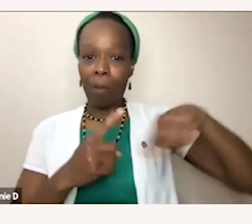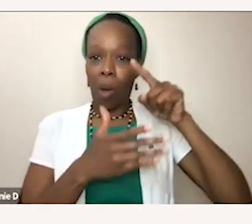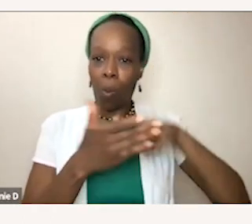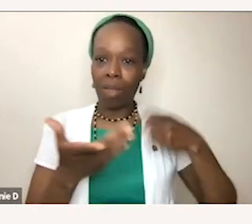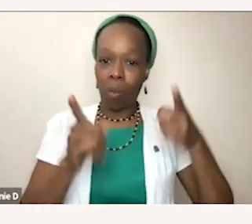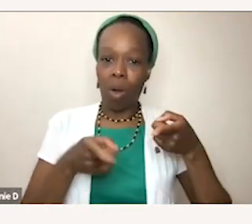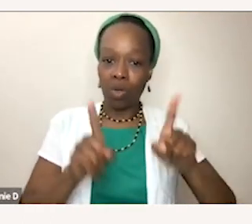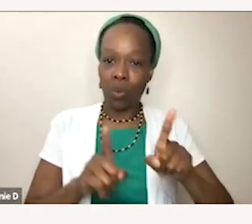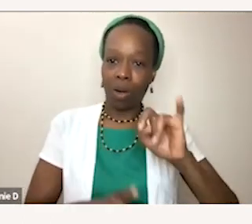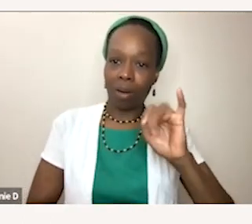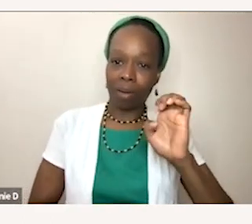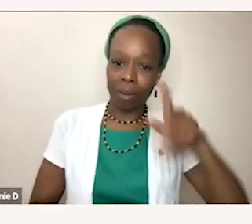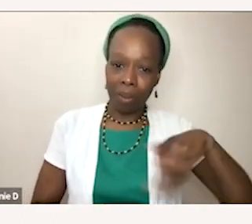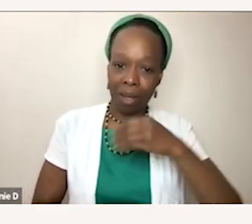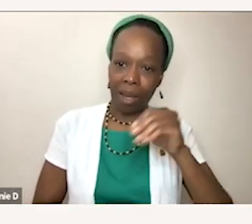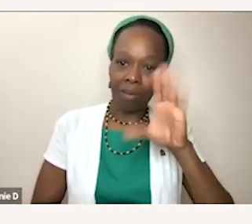want to be communicated with.